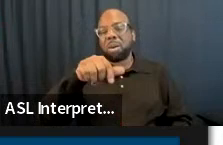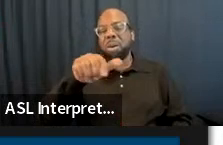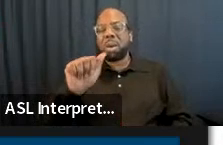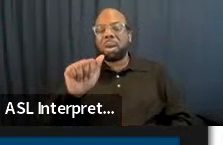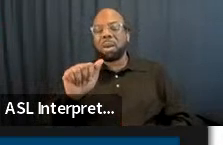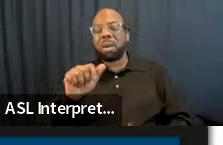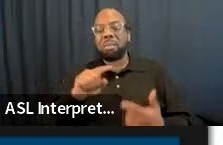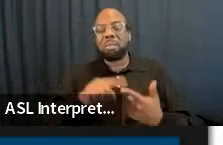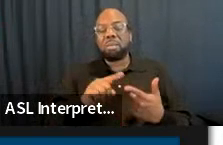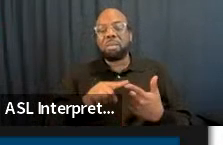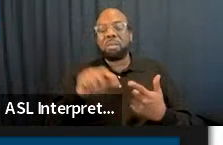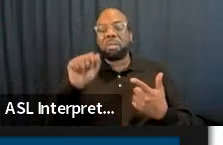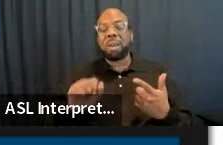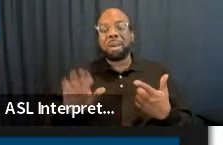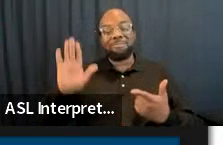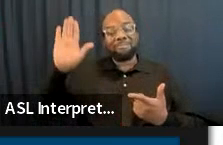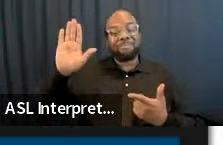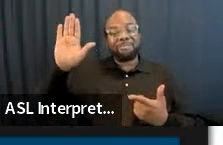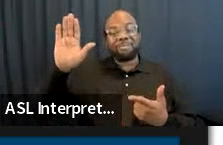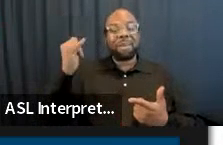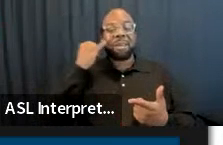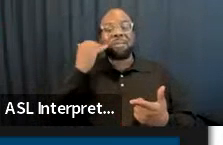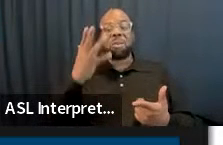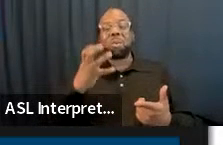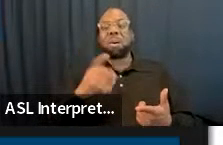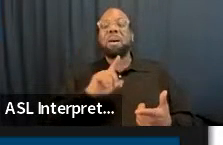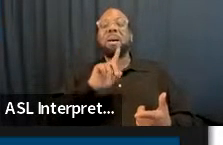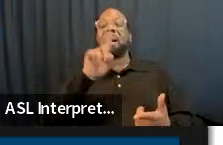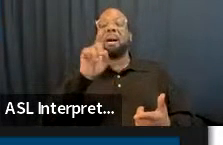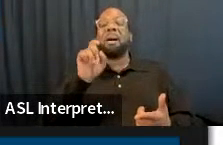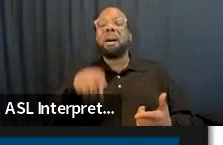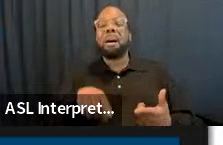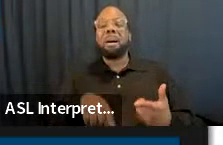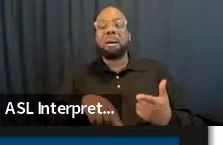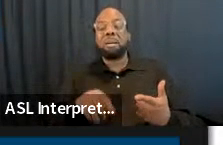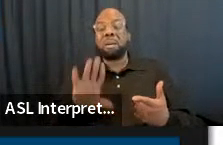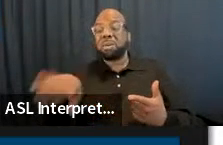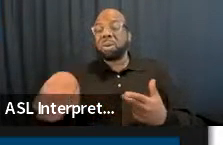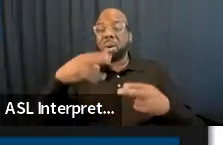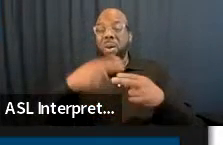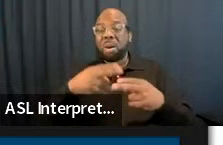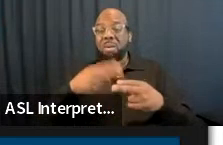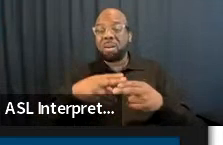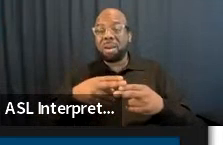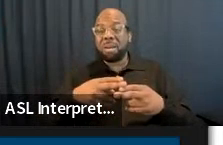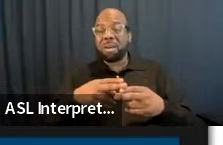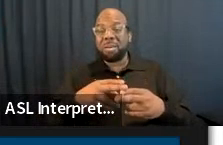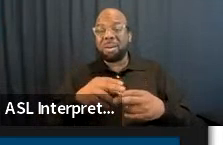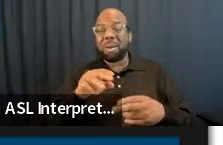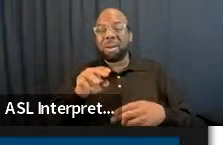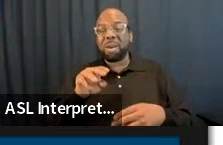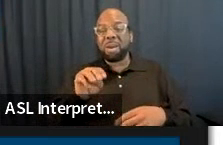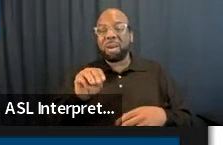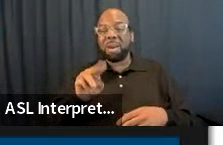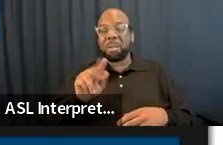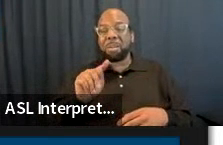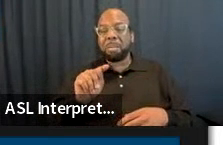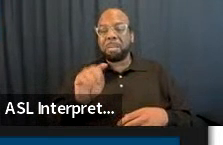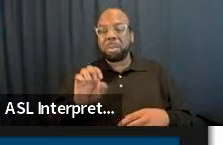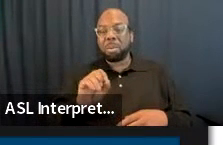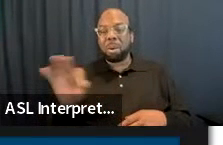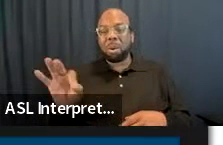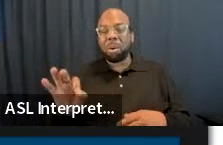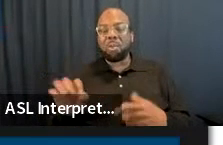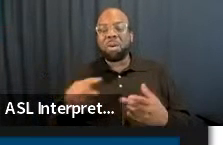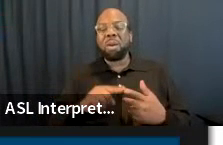your hand if you wish to ask your question. When your name is called, you will be able to unmic and given you